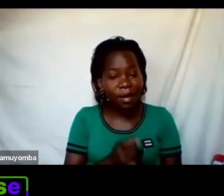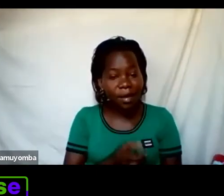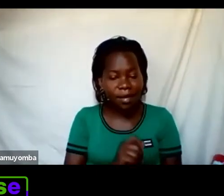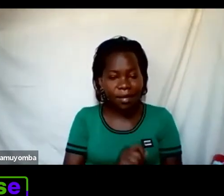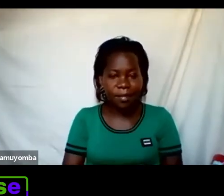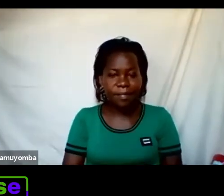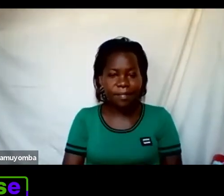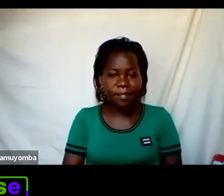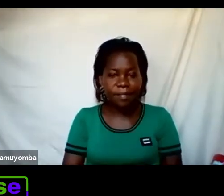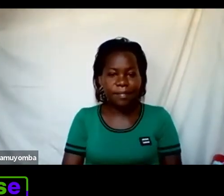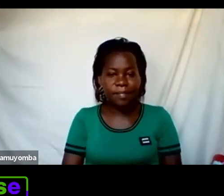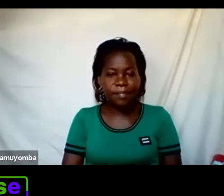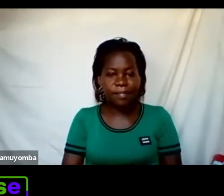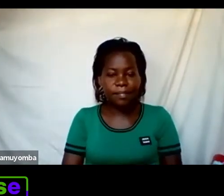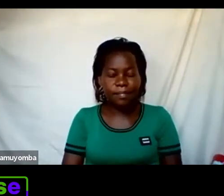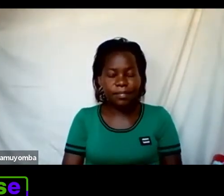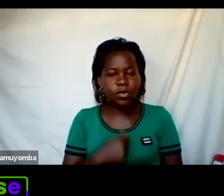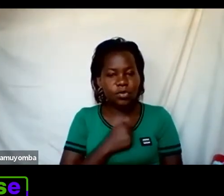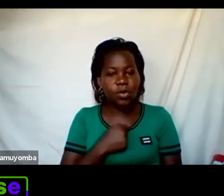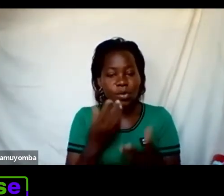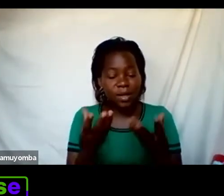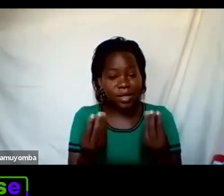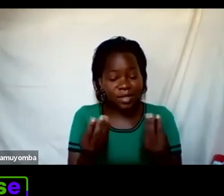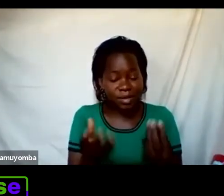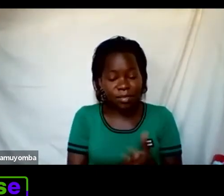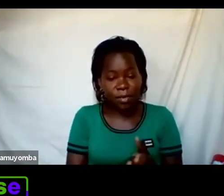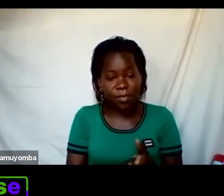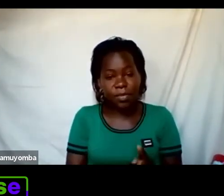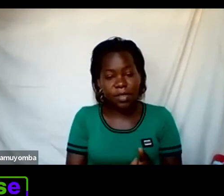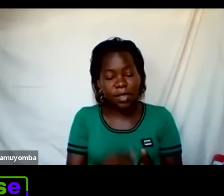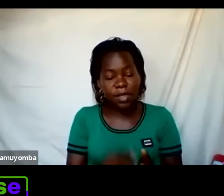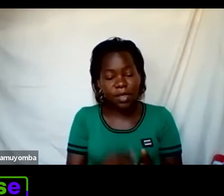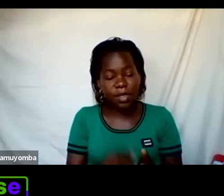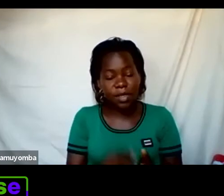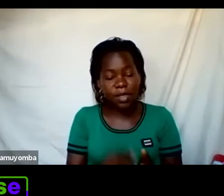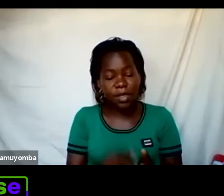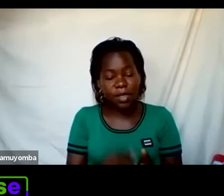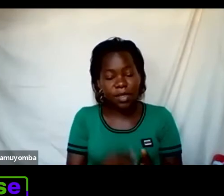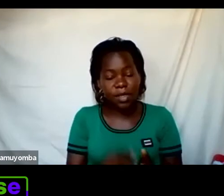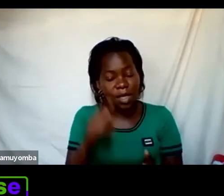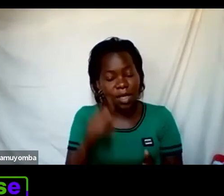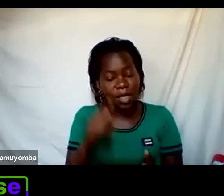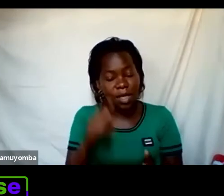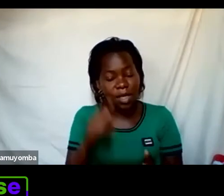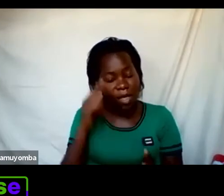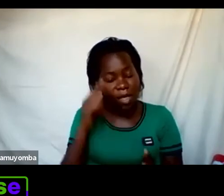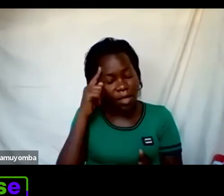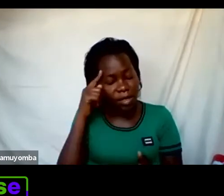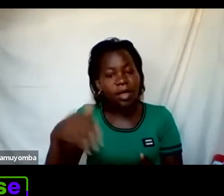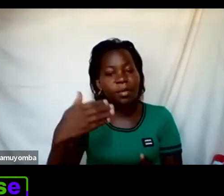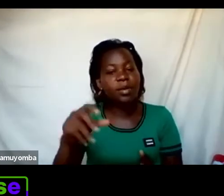simple. So I think it's a process. First, we need to appreciate the process. I liked what